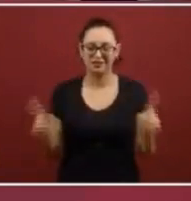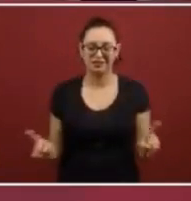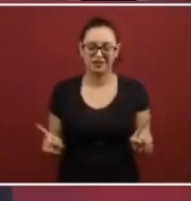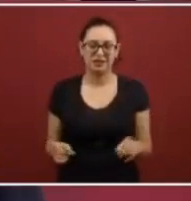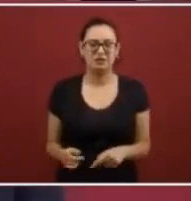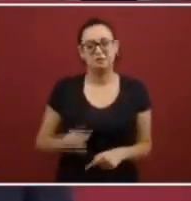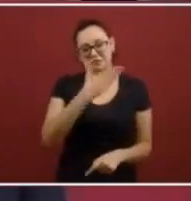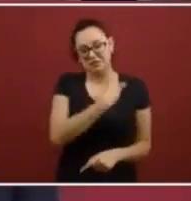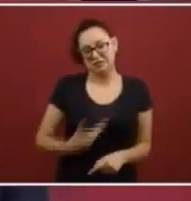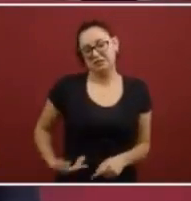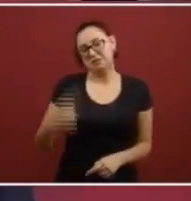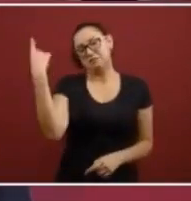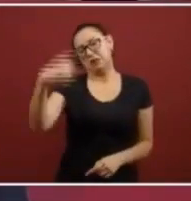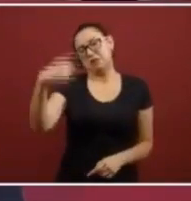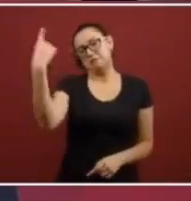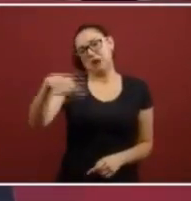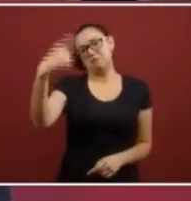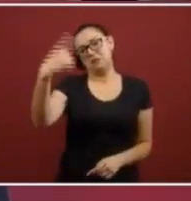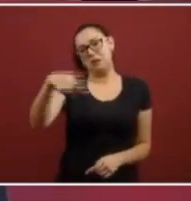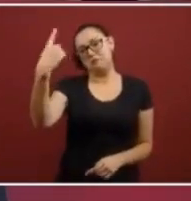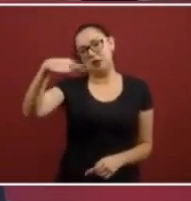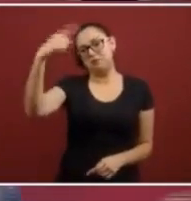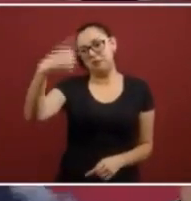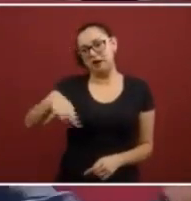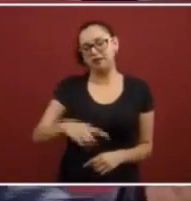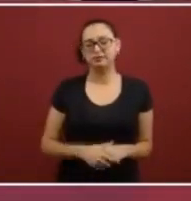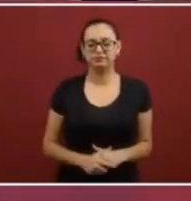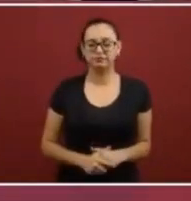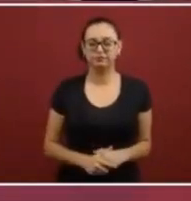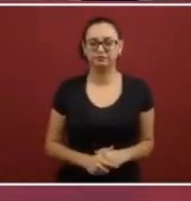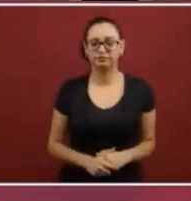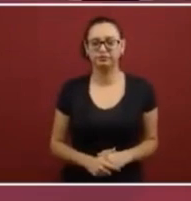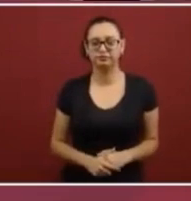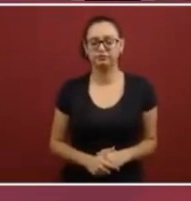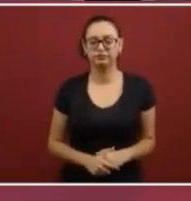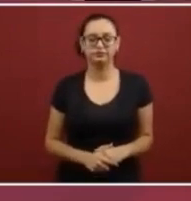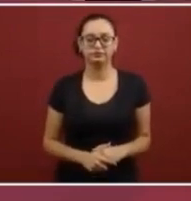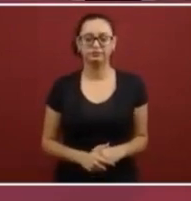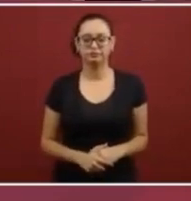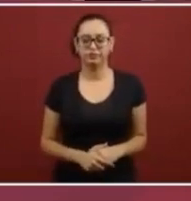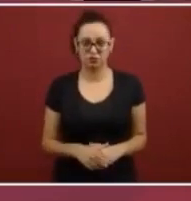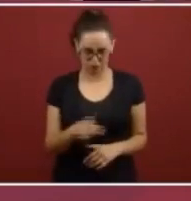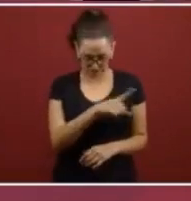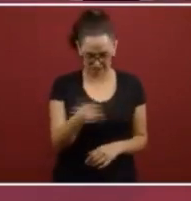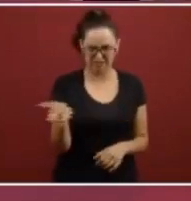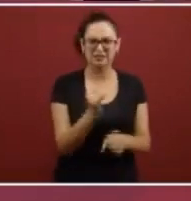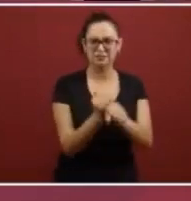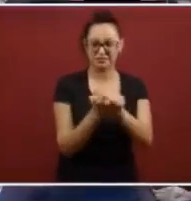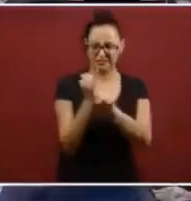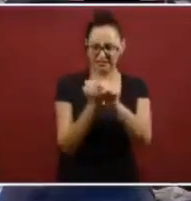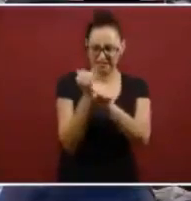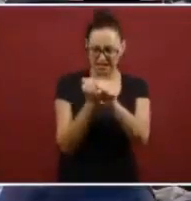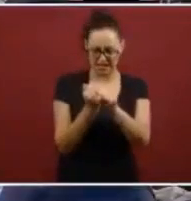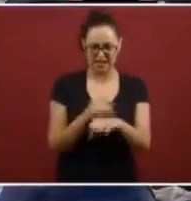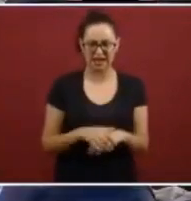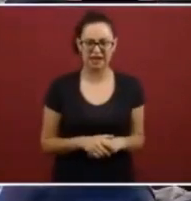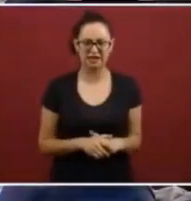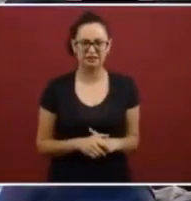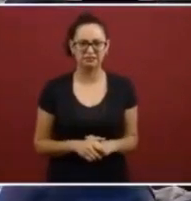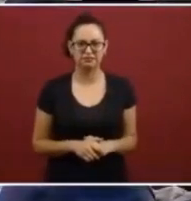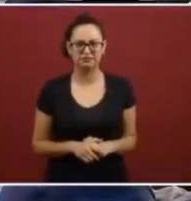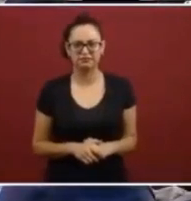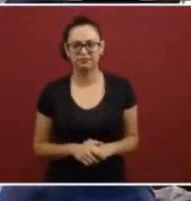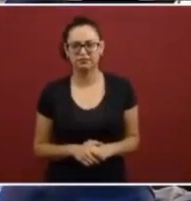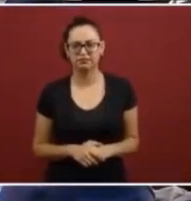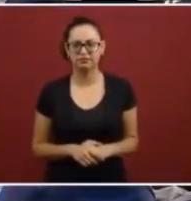presidente agency. decidía. A now ver, the president would decide, búsquenle, you know, eh, and he